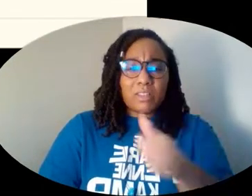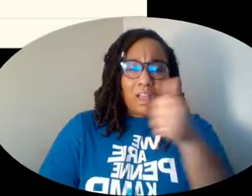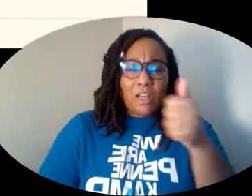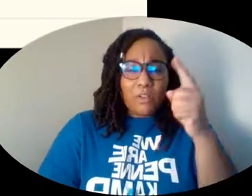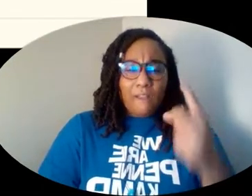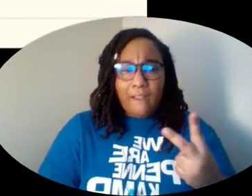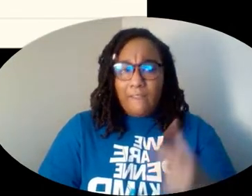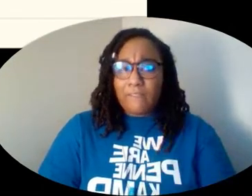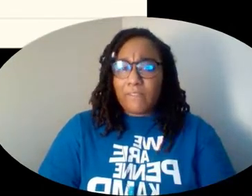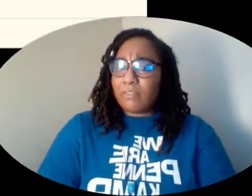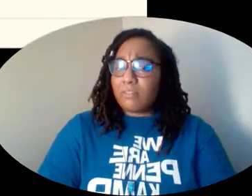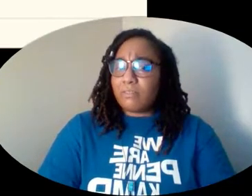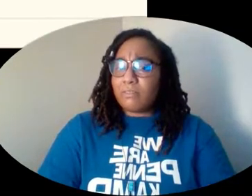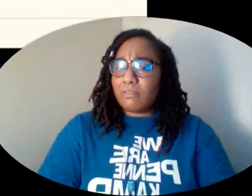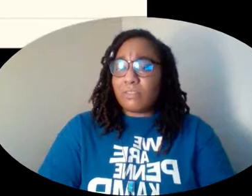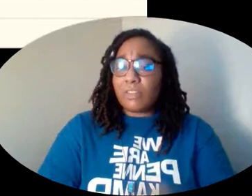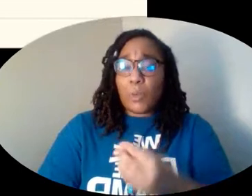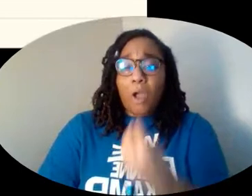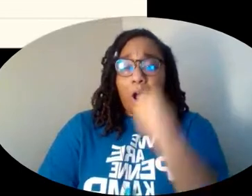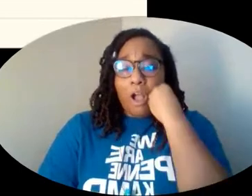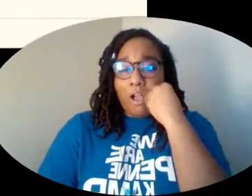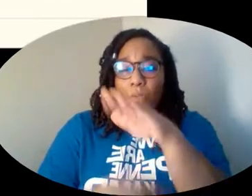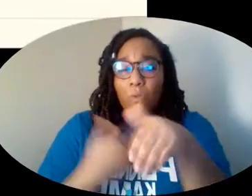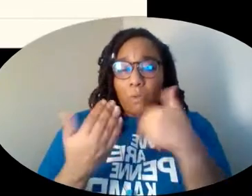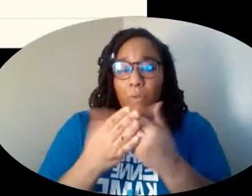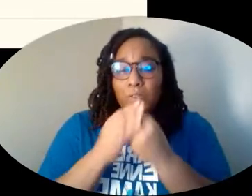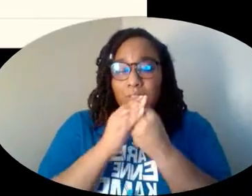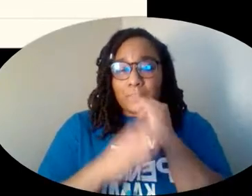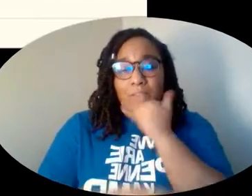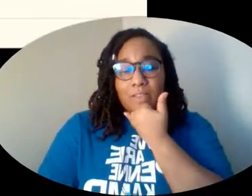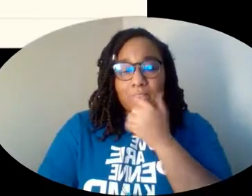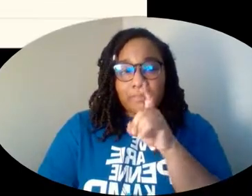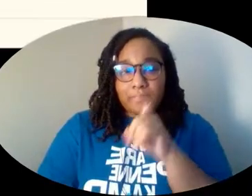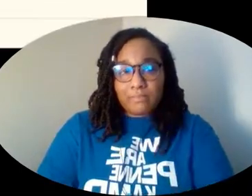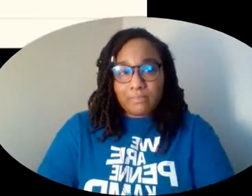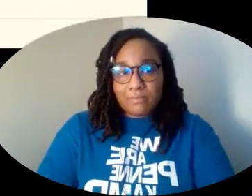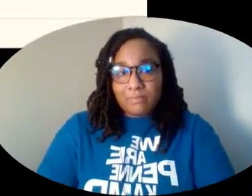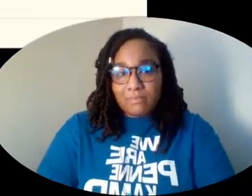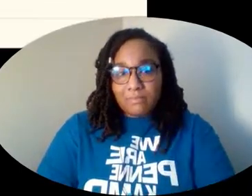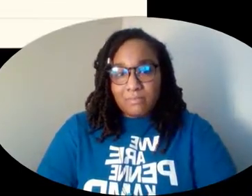other half? You ate the whole sandwich by accident?